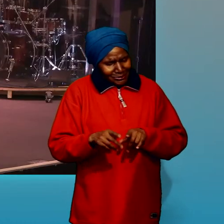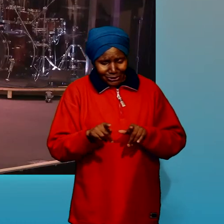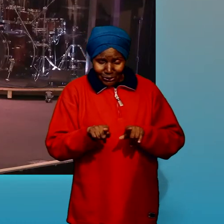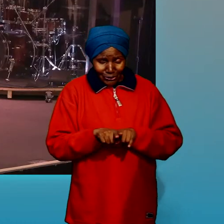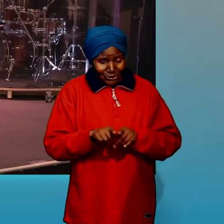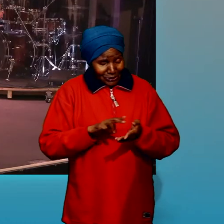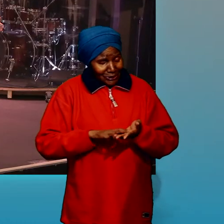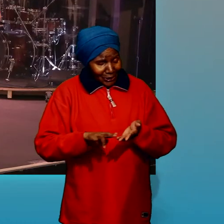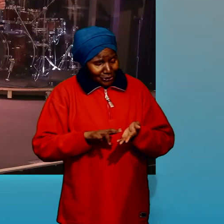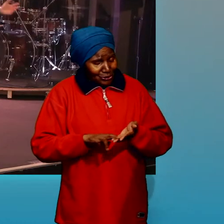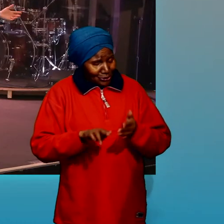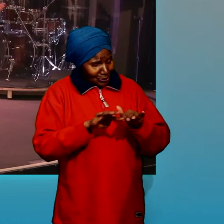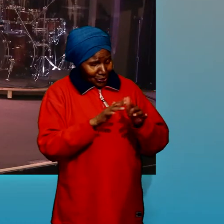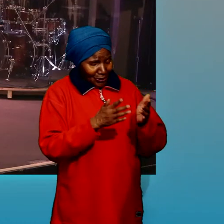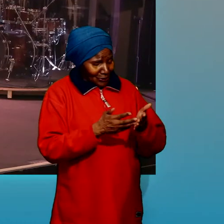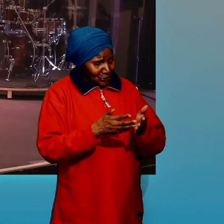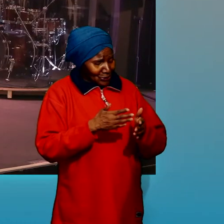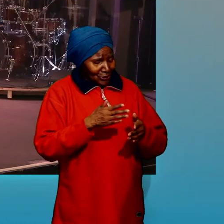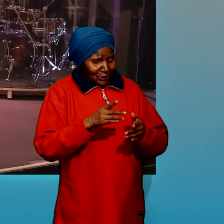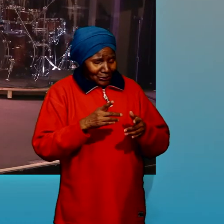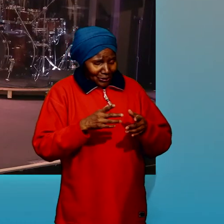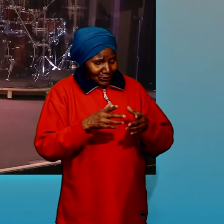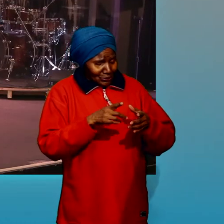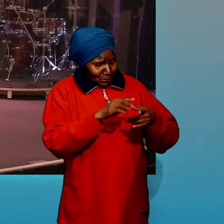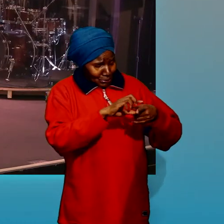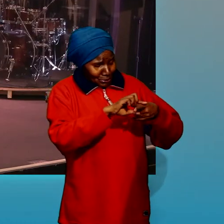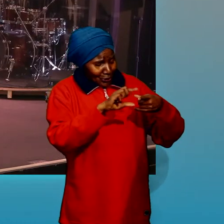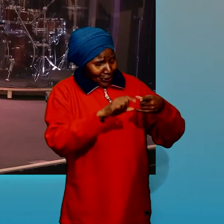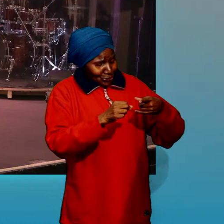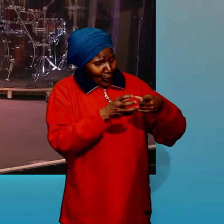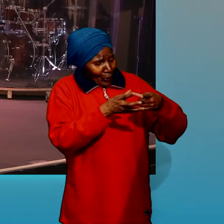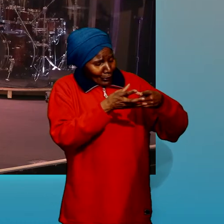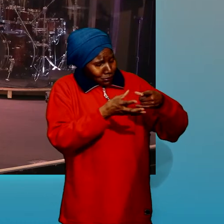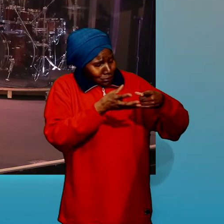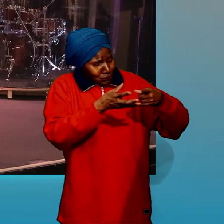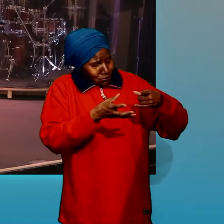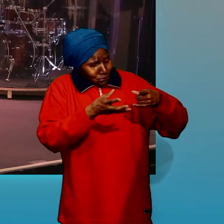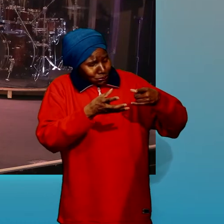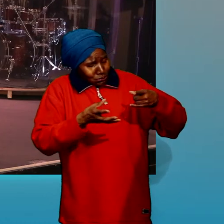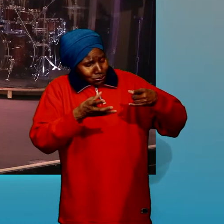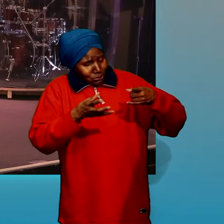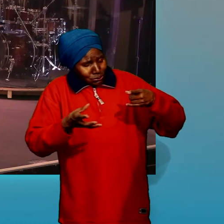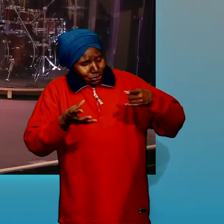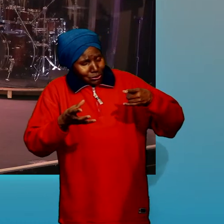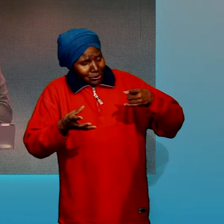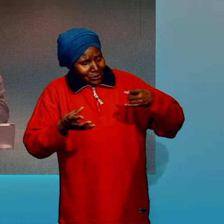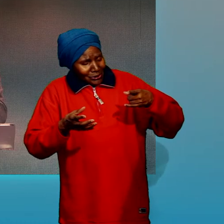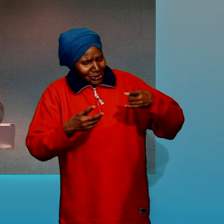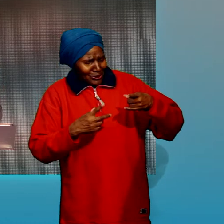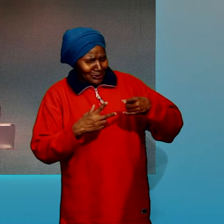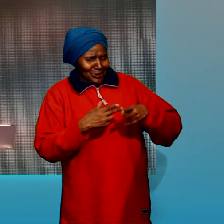branch that was bearing fruit. You would cut it back so it would bear more fruit.